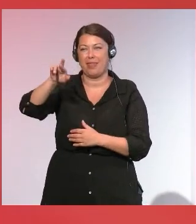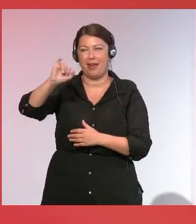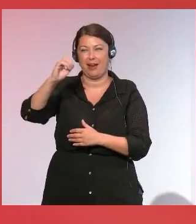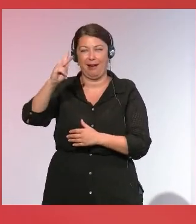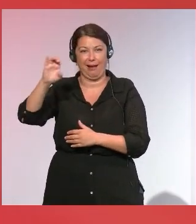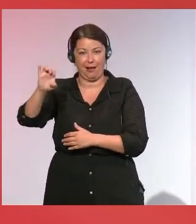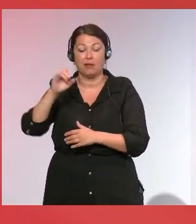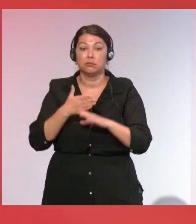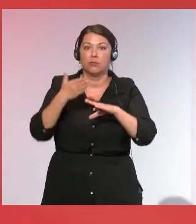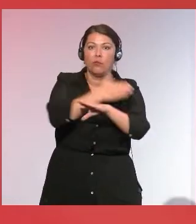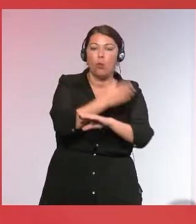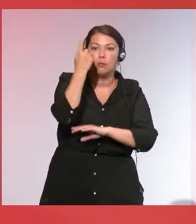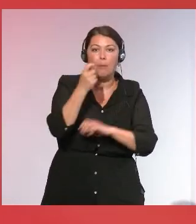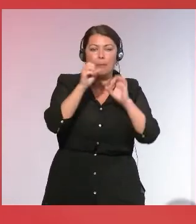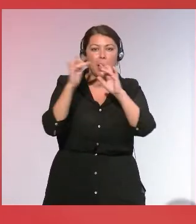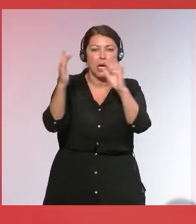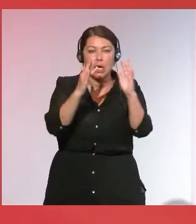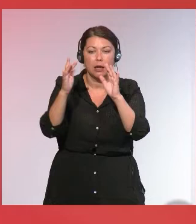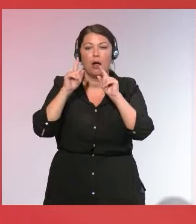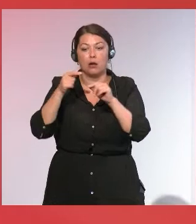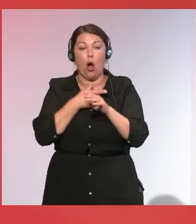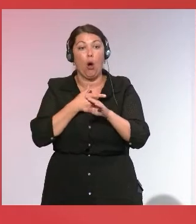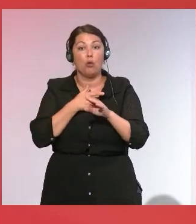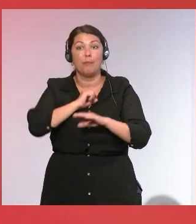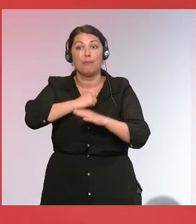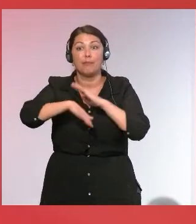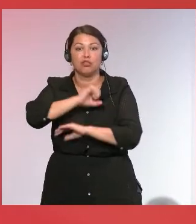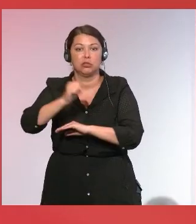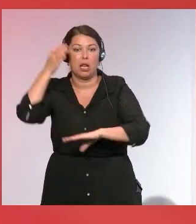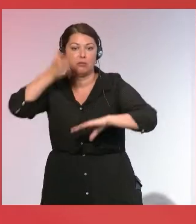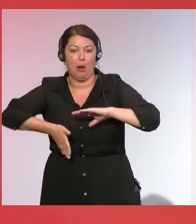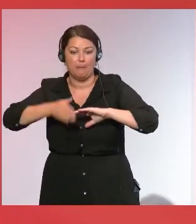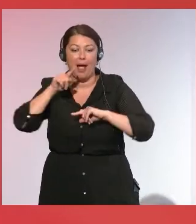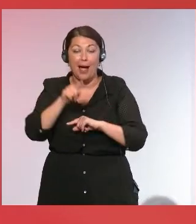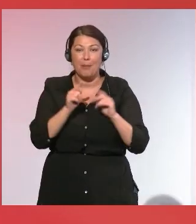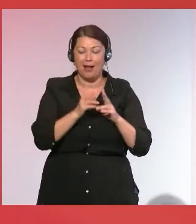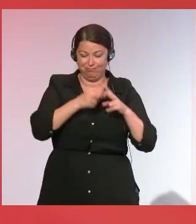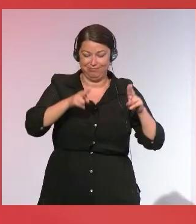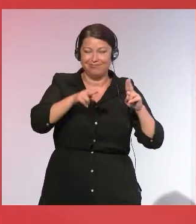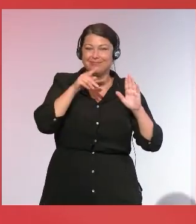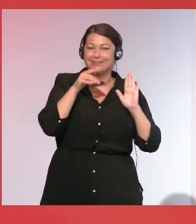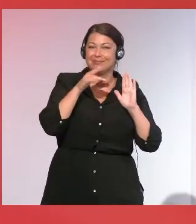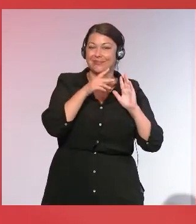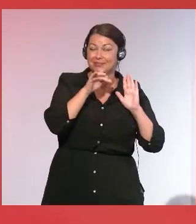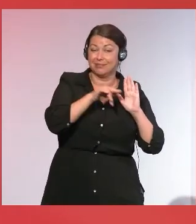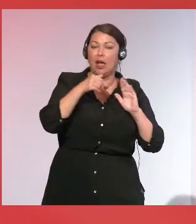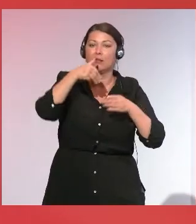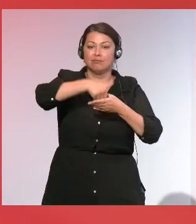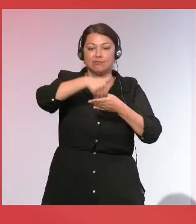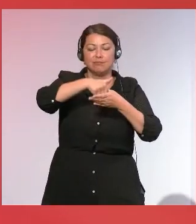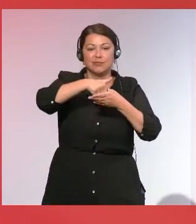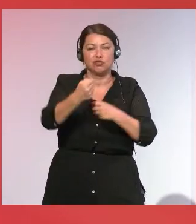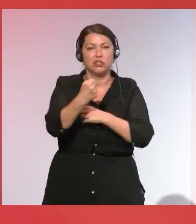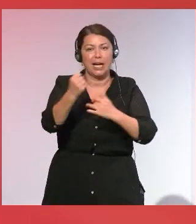general, the pollen concentrations are increasing. With the grass pollen season, that's extending. It's starting earlier and it's going